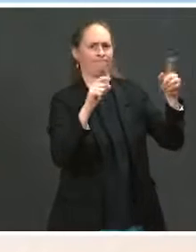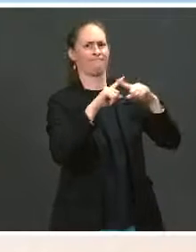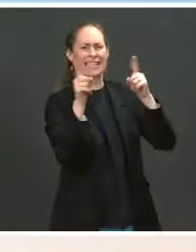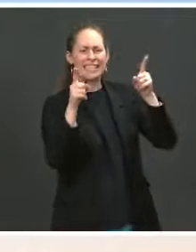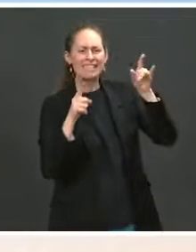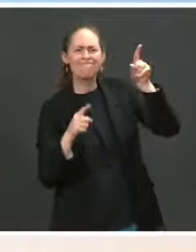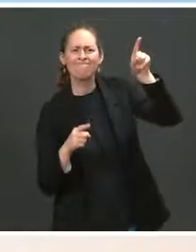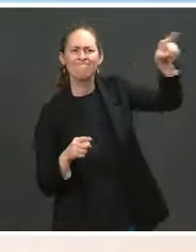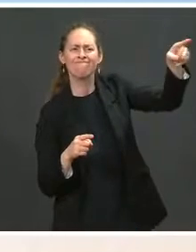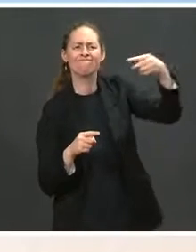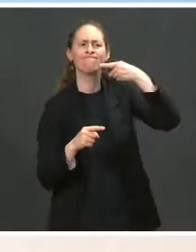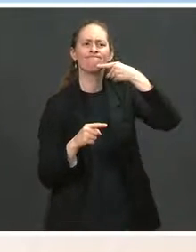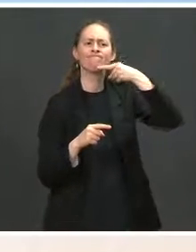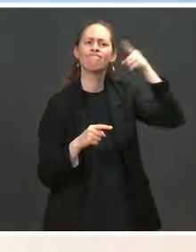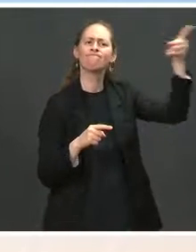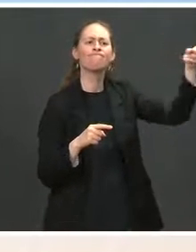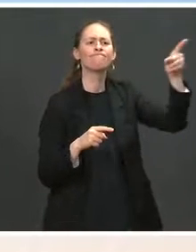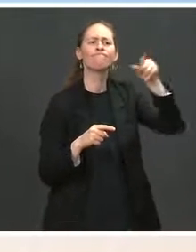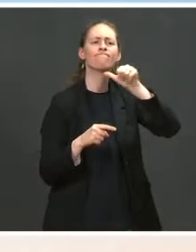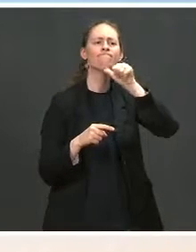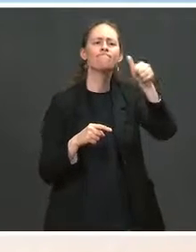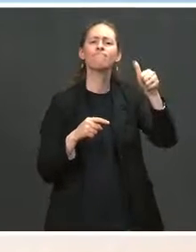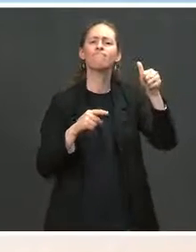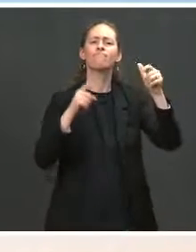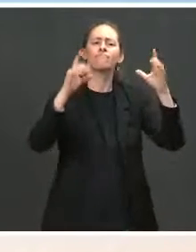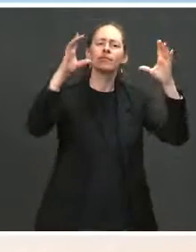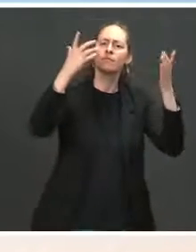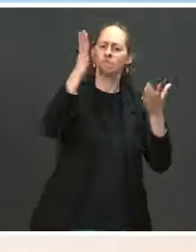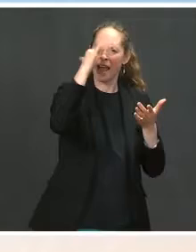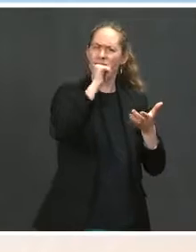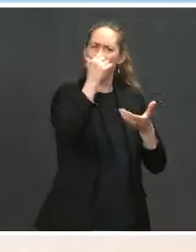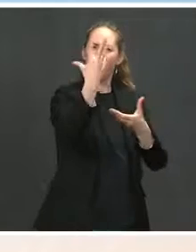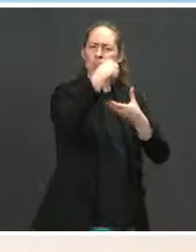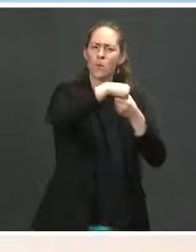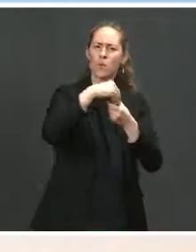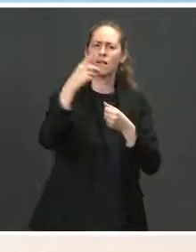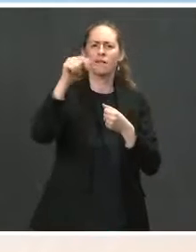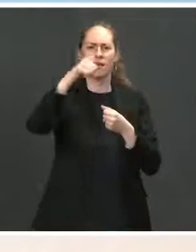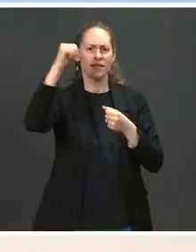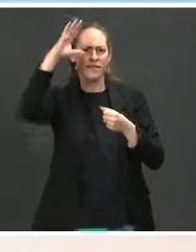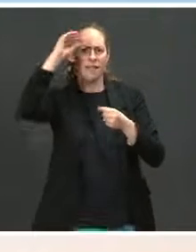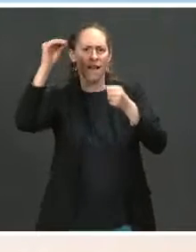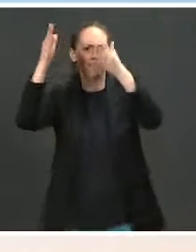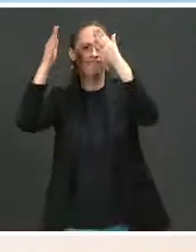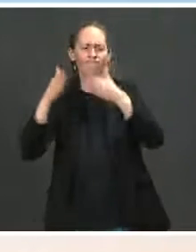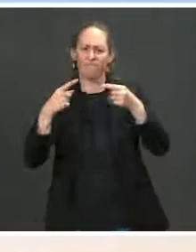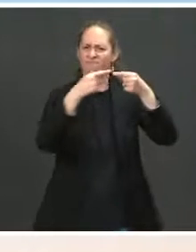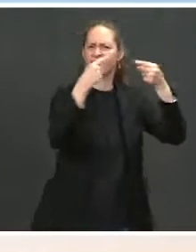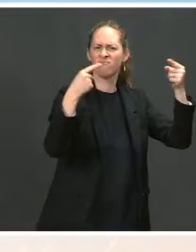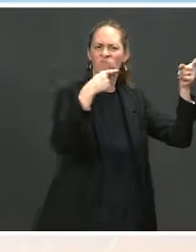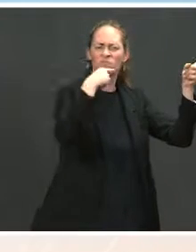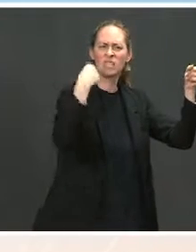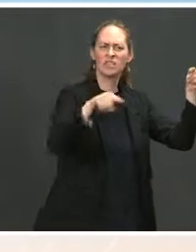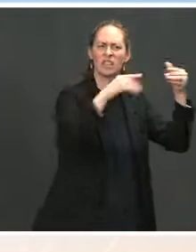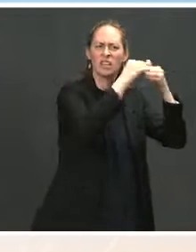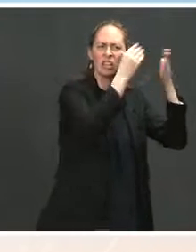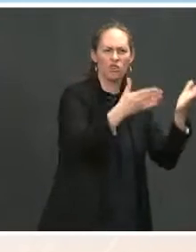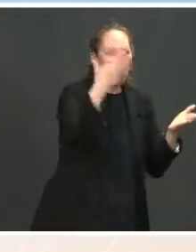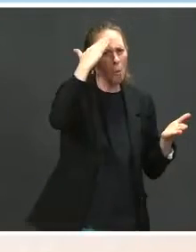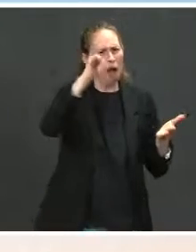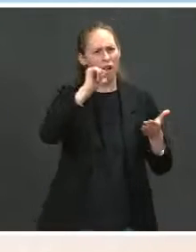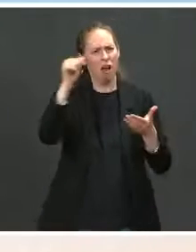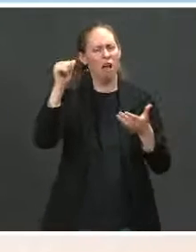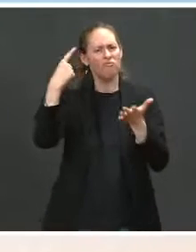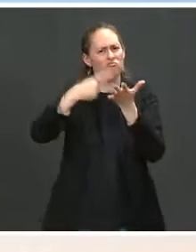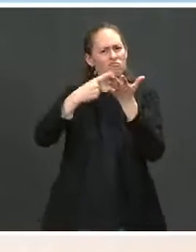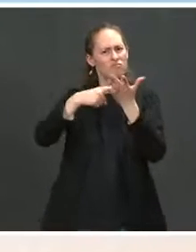call. And is that accurate? And if so, why didn't he bring up a very kind